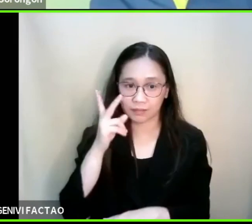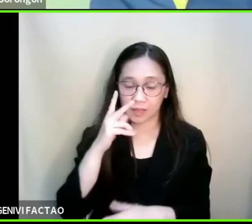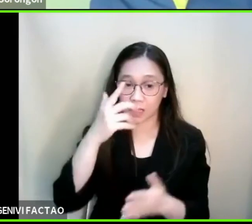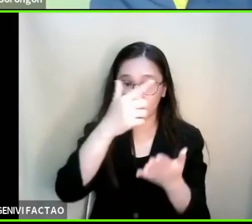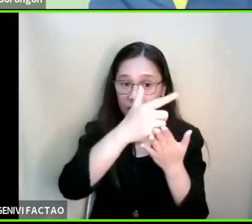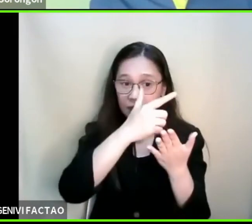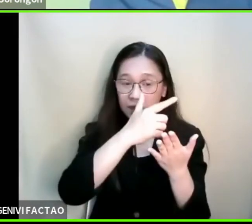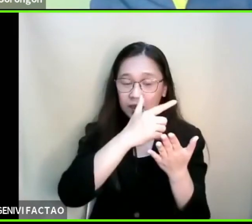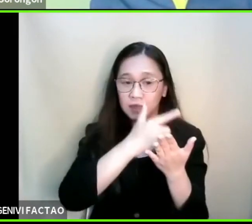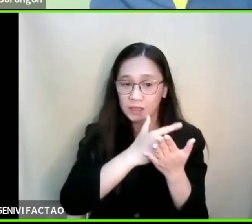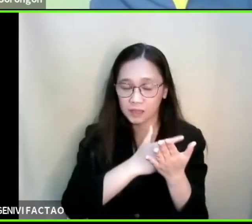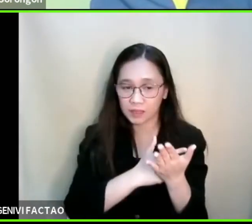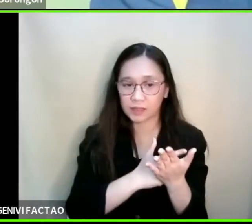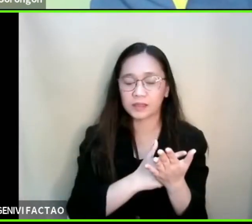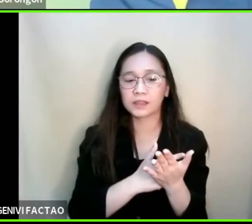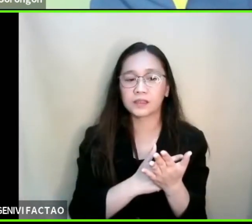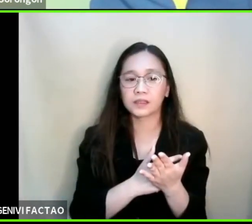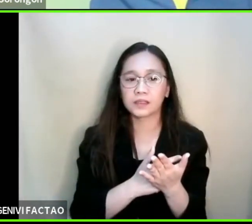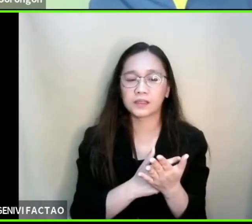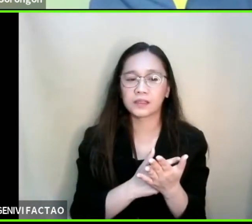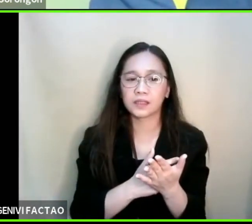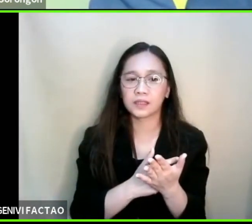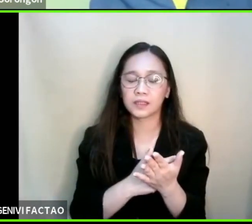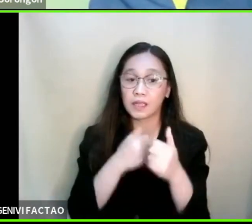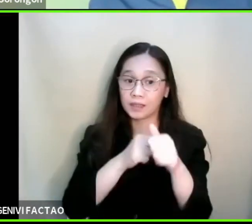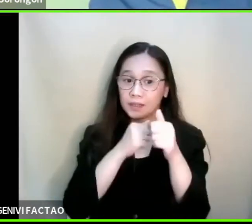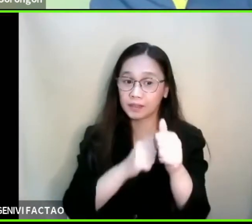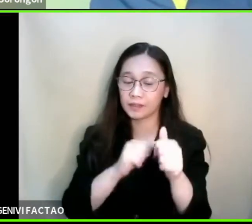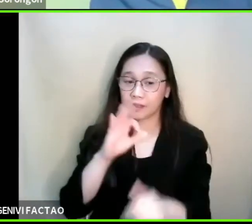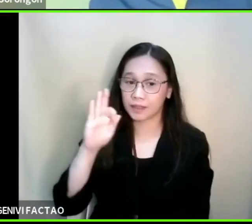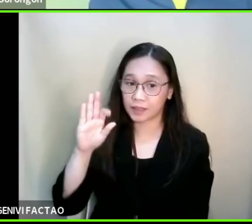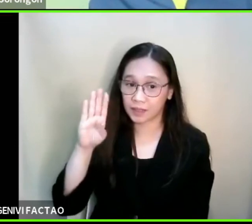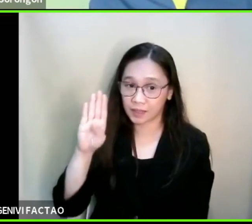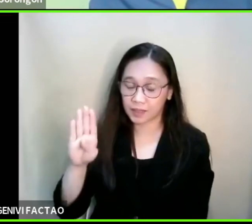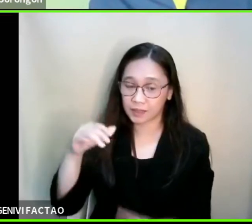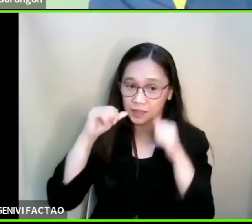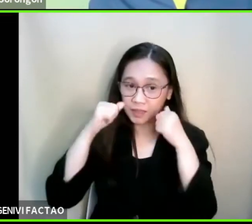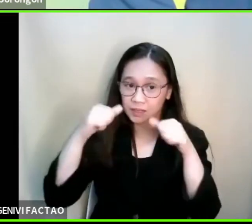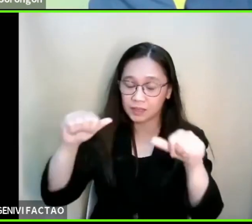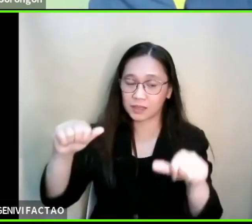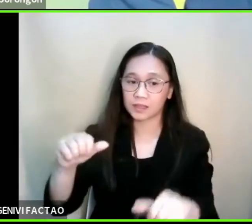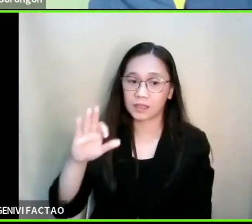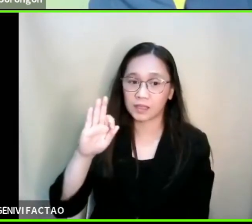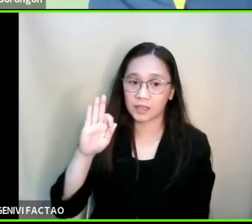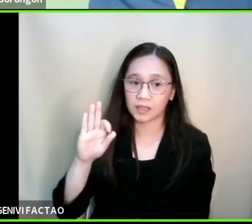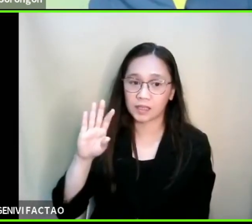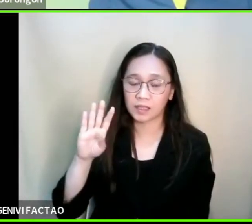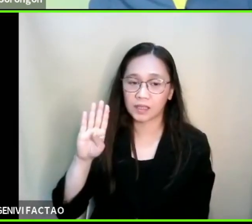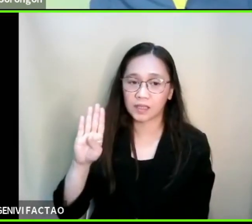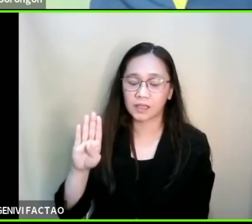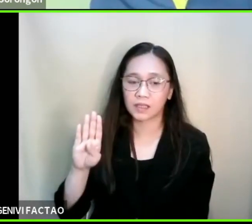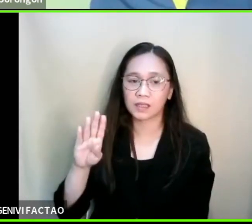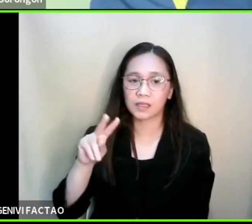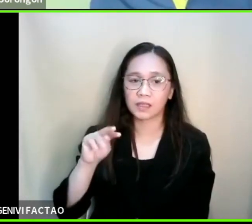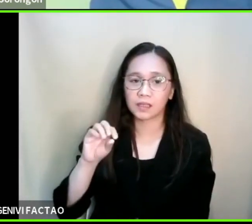stay tuned lang po sa aming Facebook page for the announcement. Ang amin pong Facebook page ay Northfield